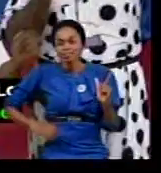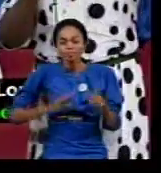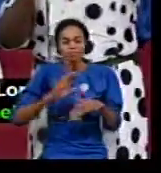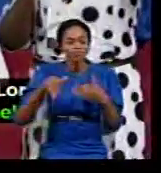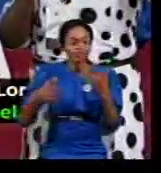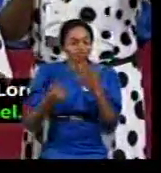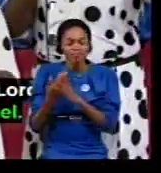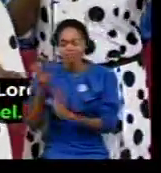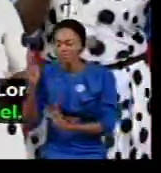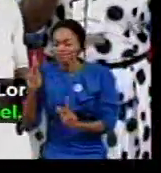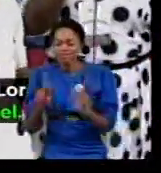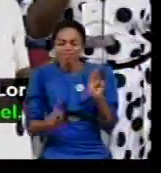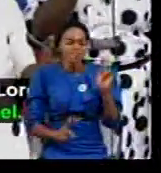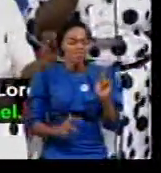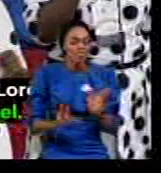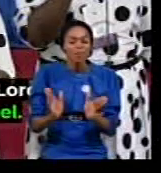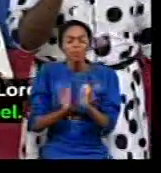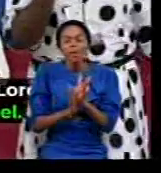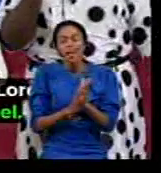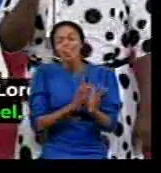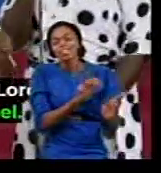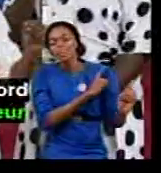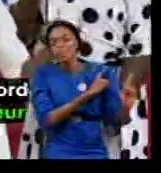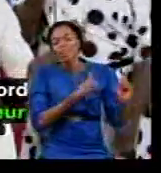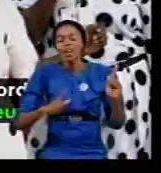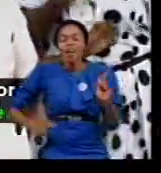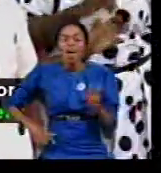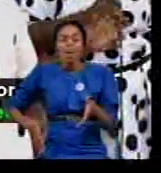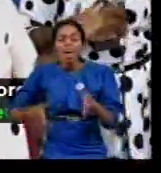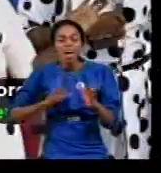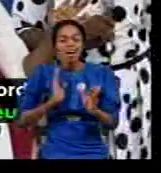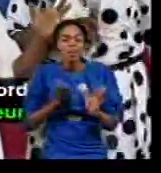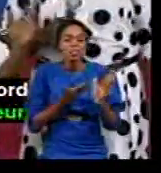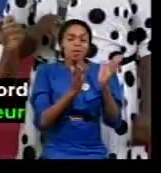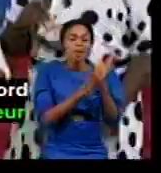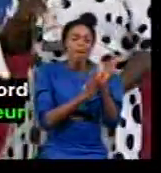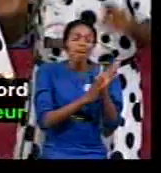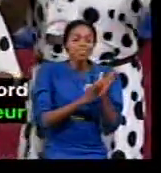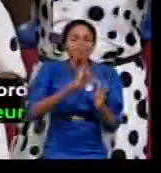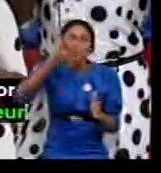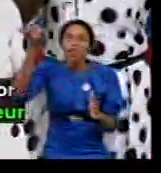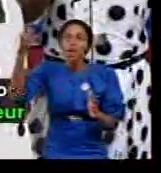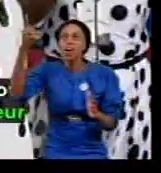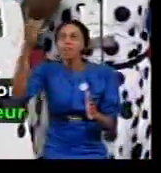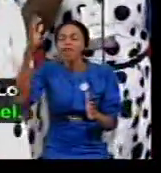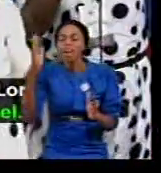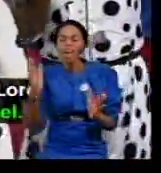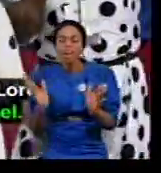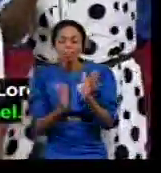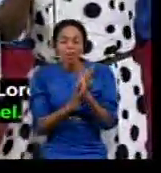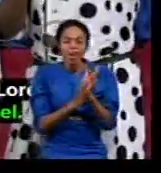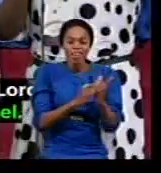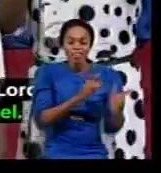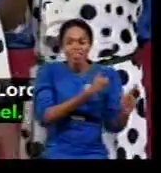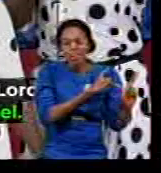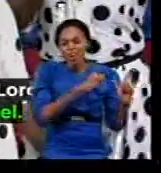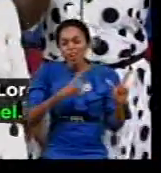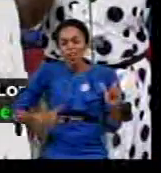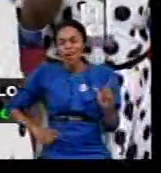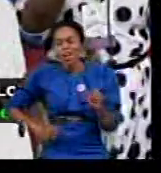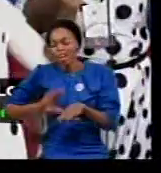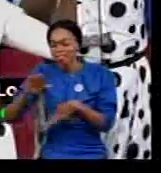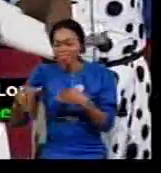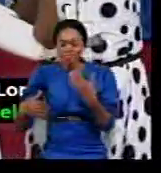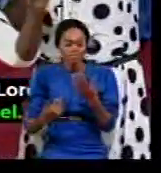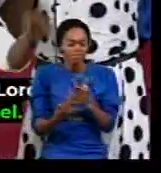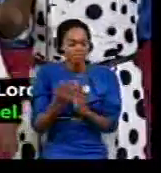and set it before thee. And he said, I will tarry until thou come again. And Gideon